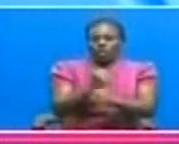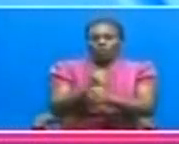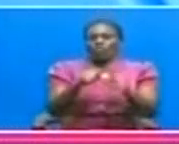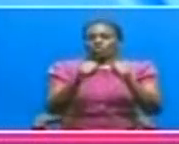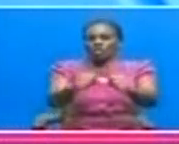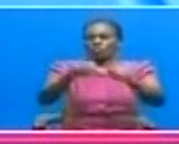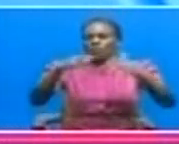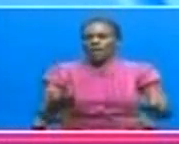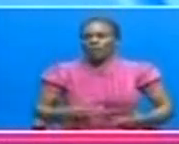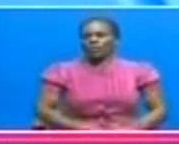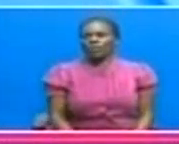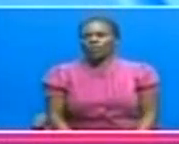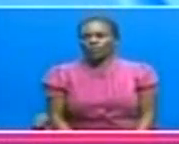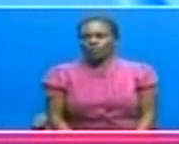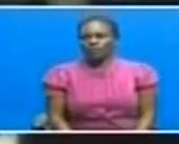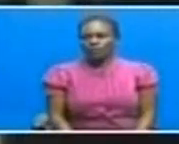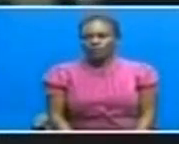on.